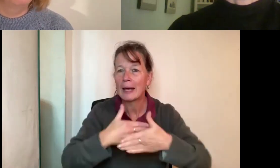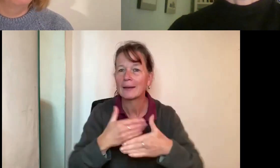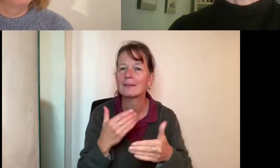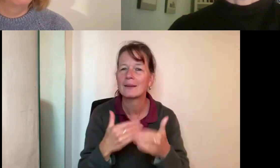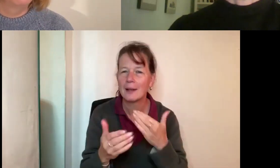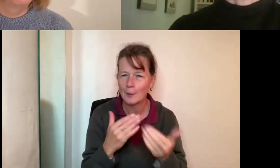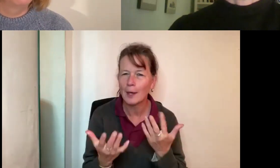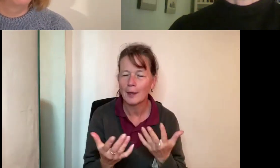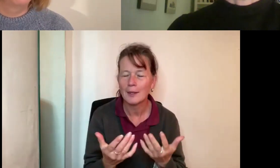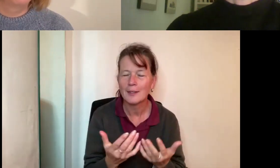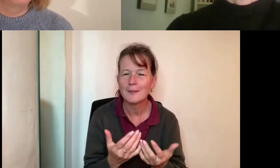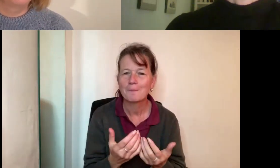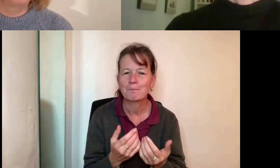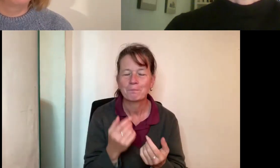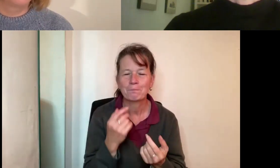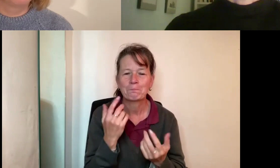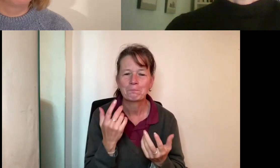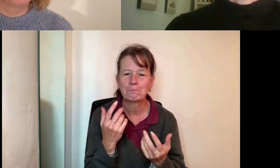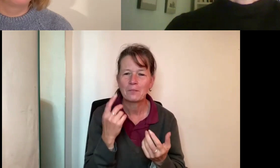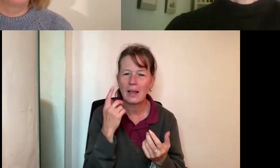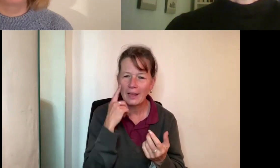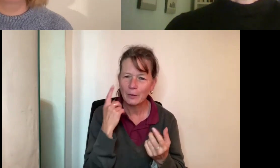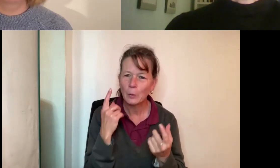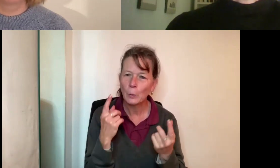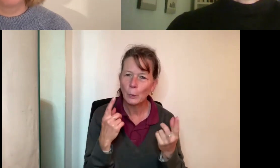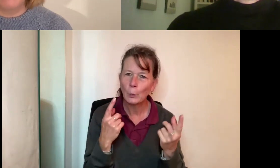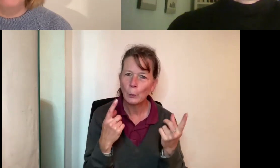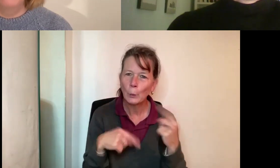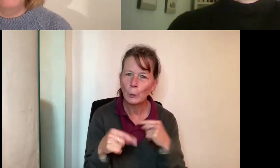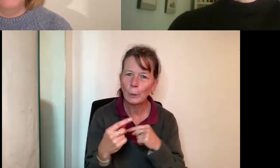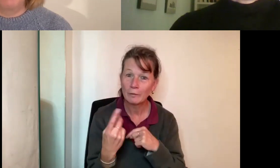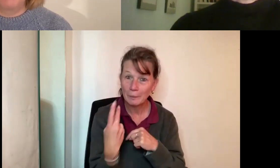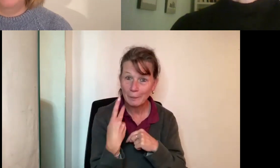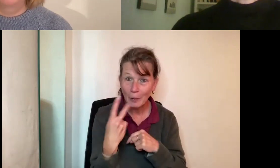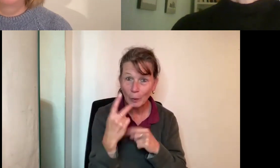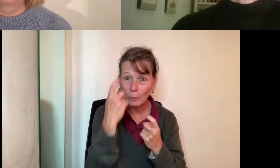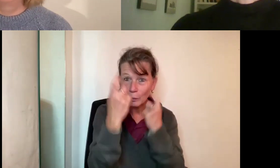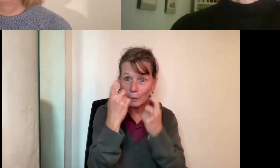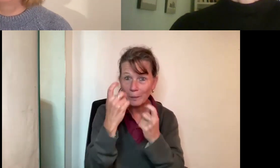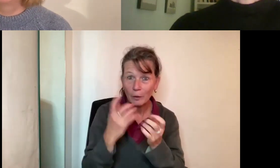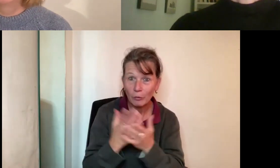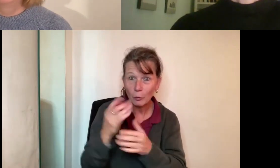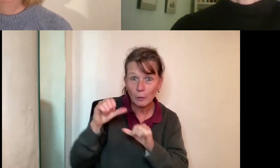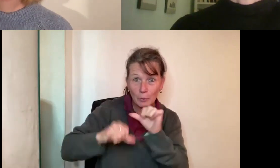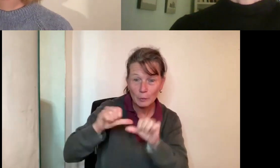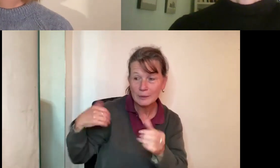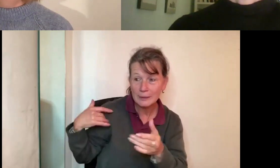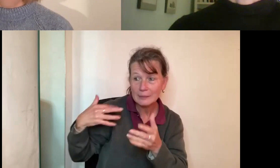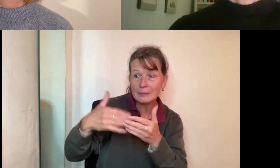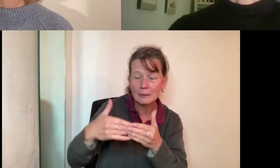know that we've both thought about in this process, which is